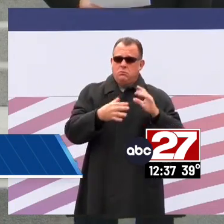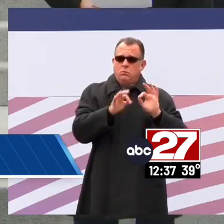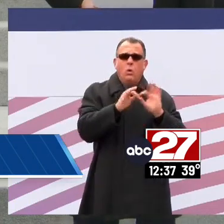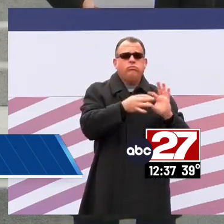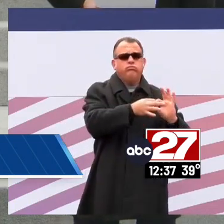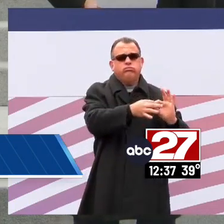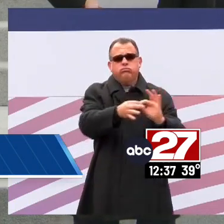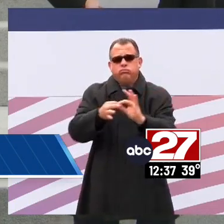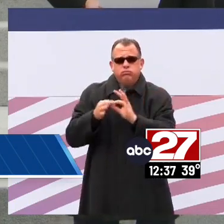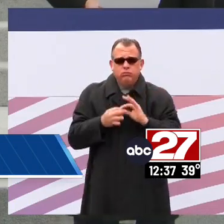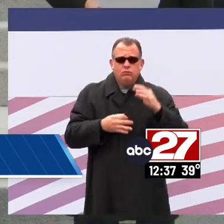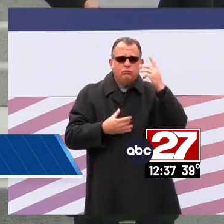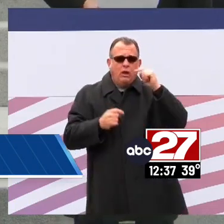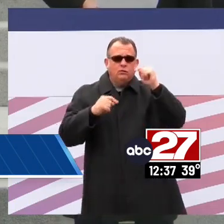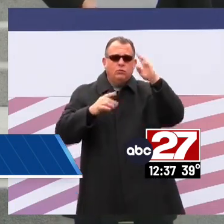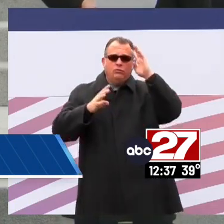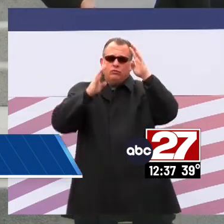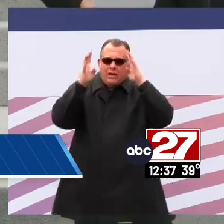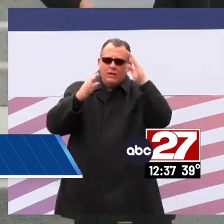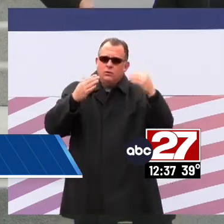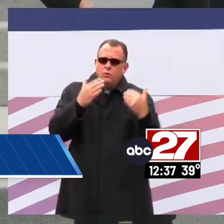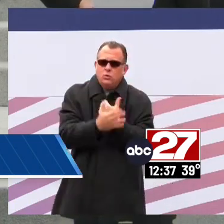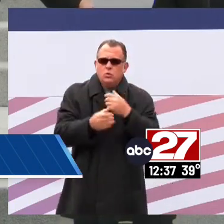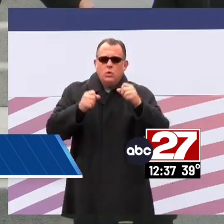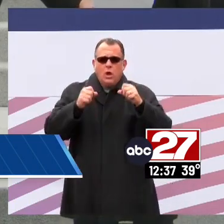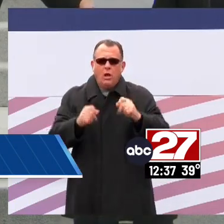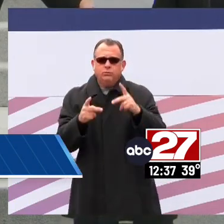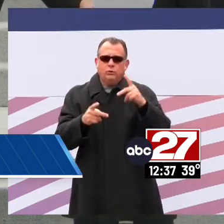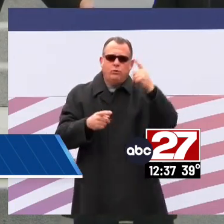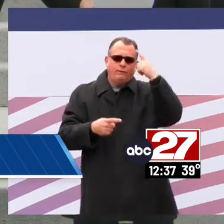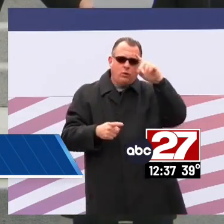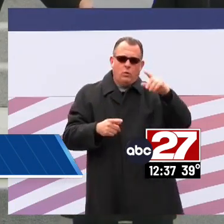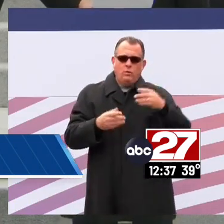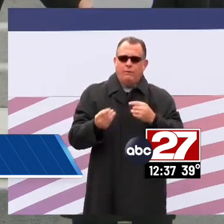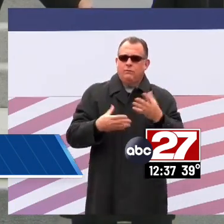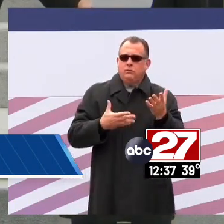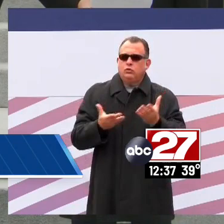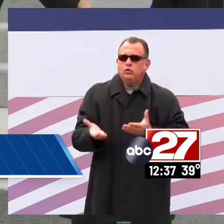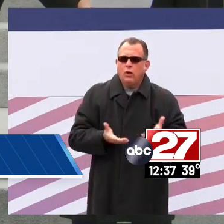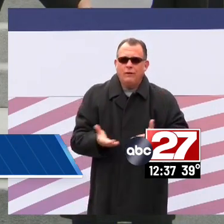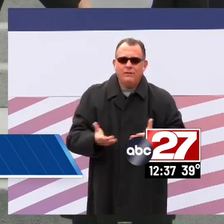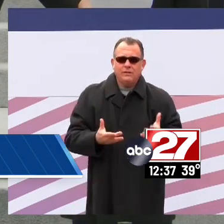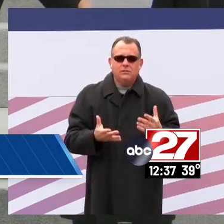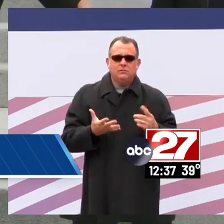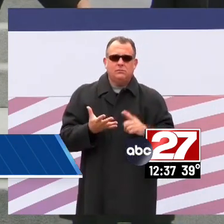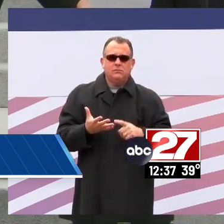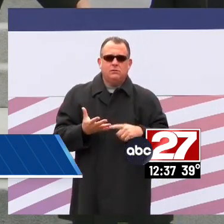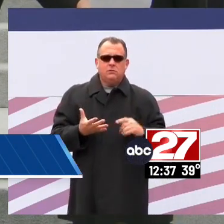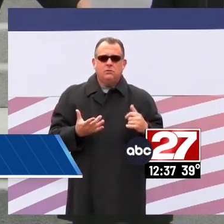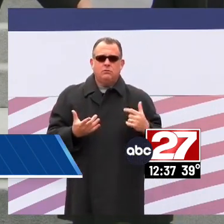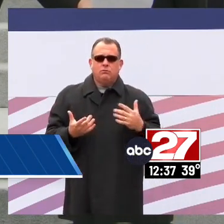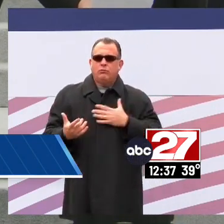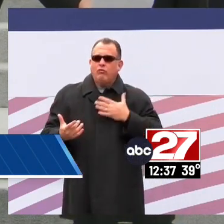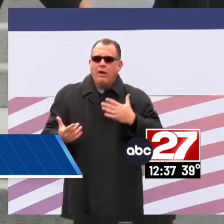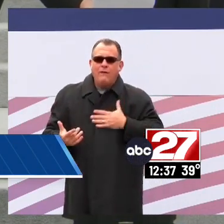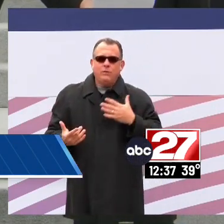innovative opportunities of service, to rejoice in the growth of all our